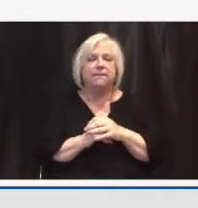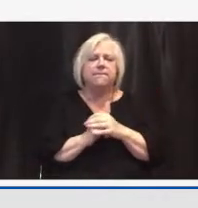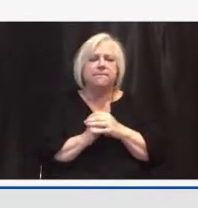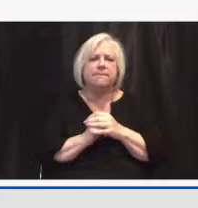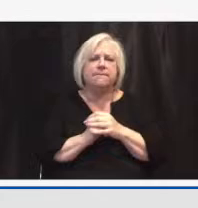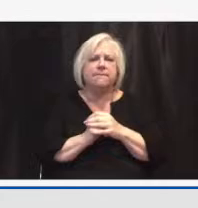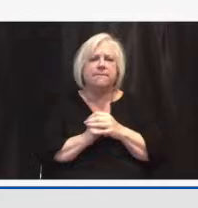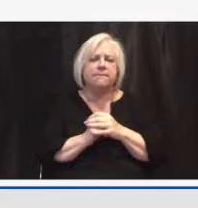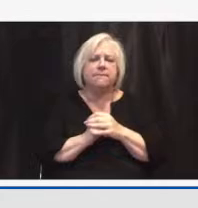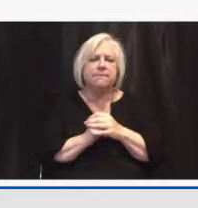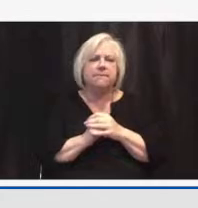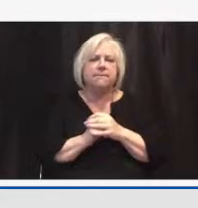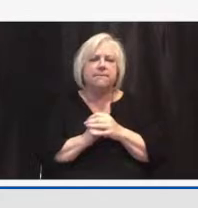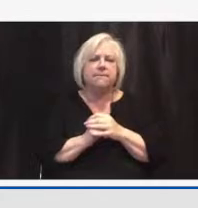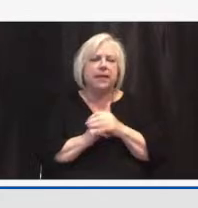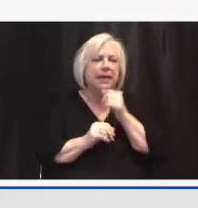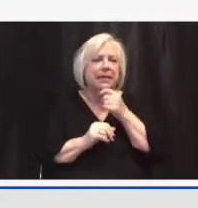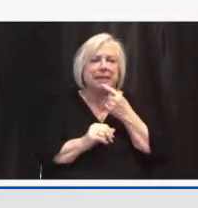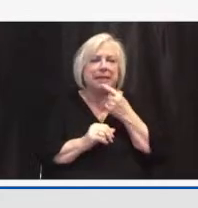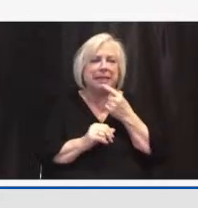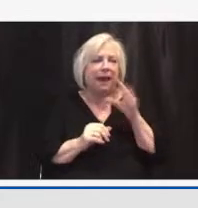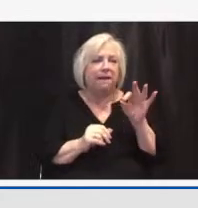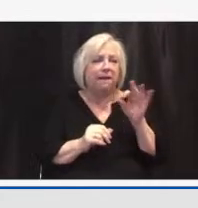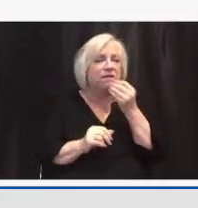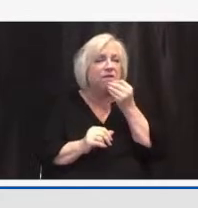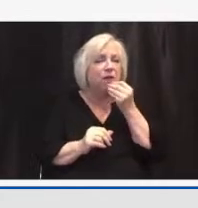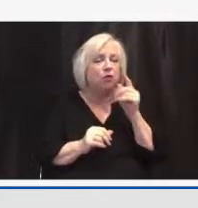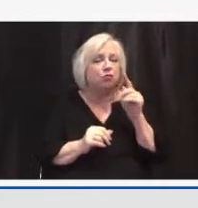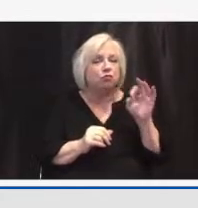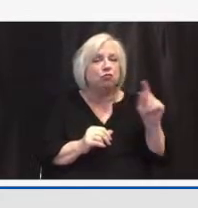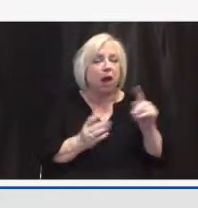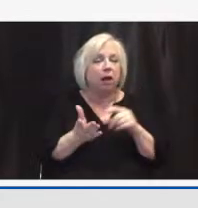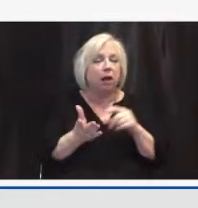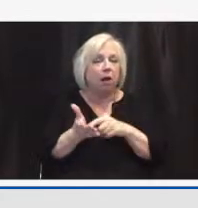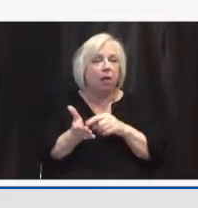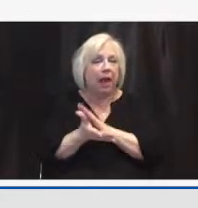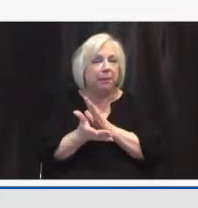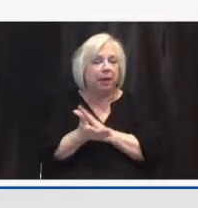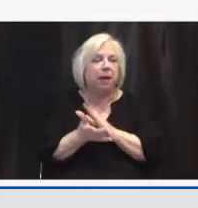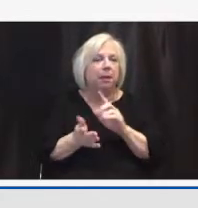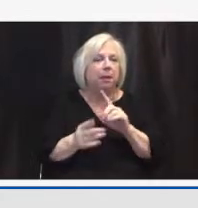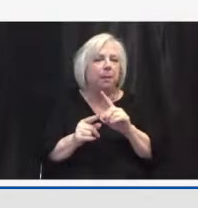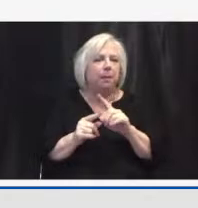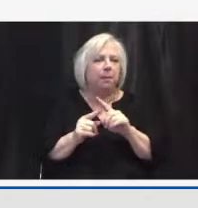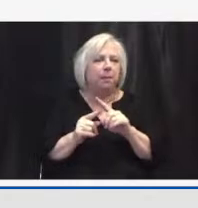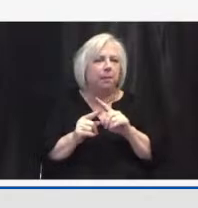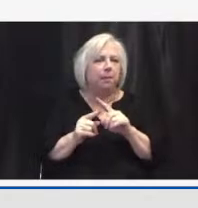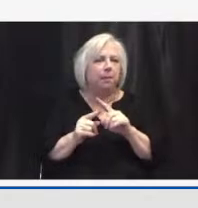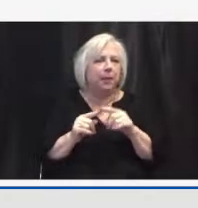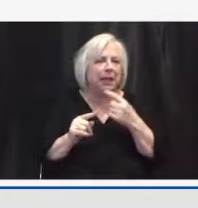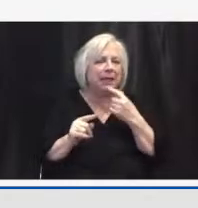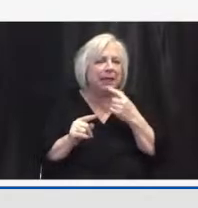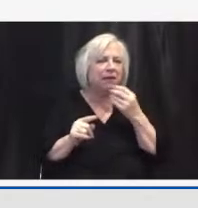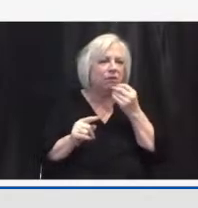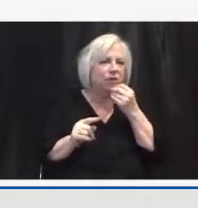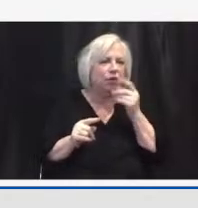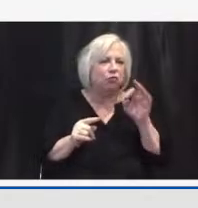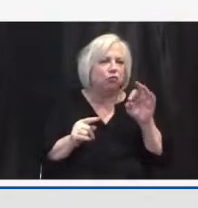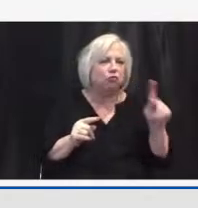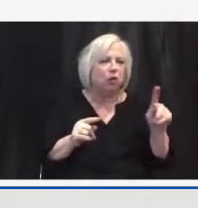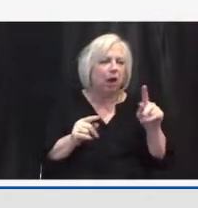It doesn't say food truck anywhere in the application, but there is information about it says food truck permit on